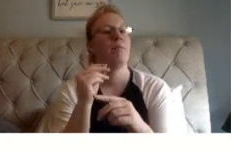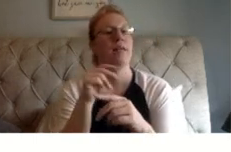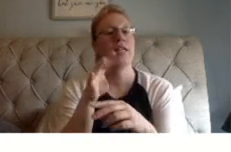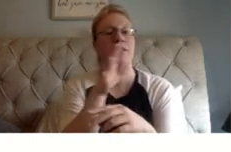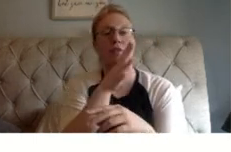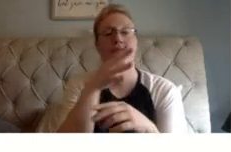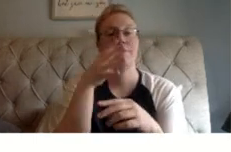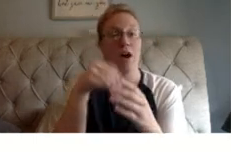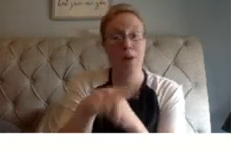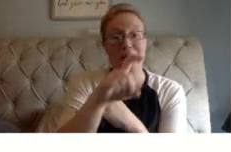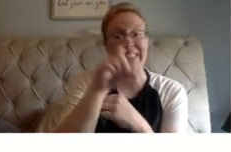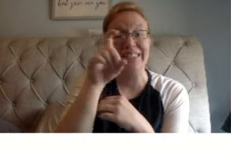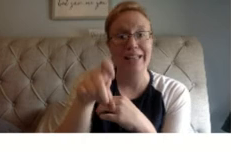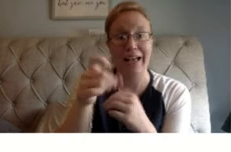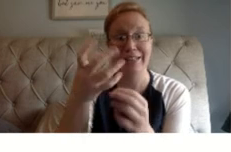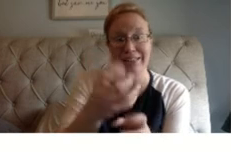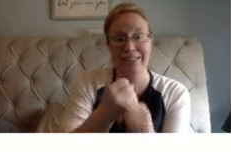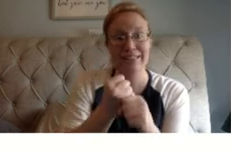and get those.